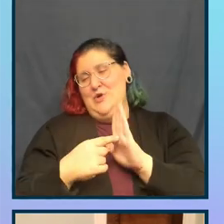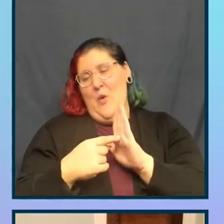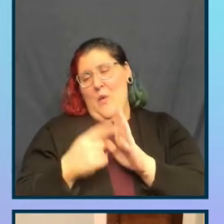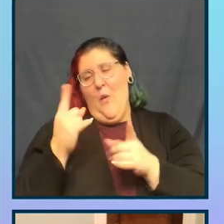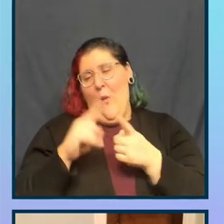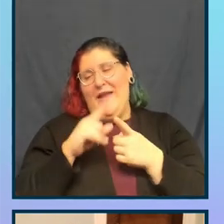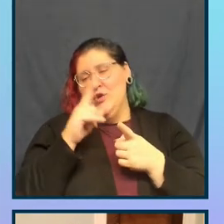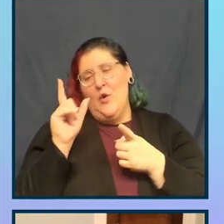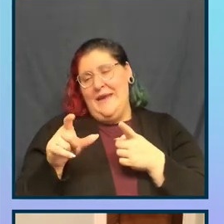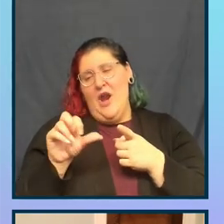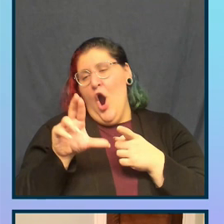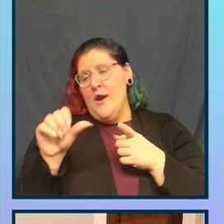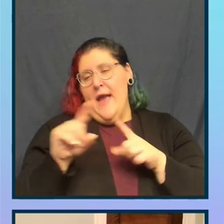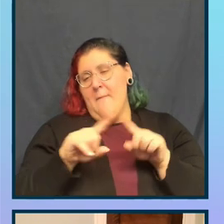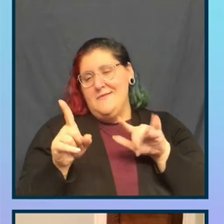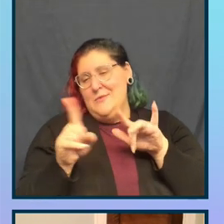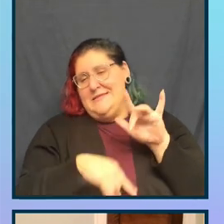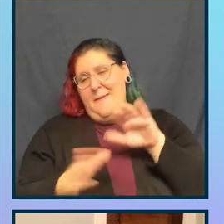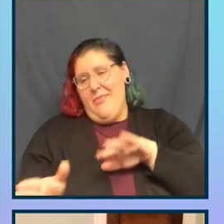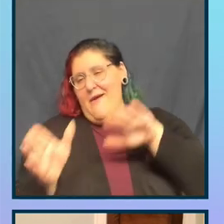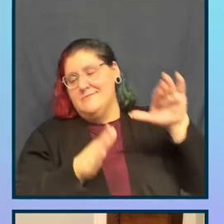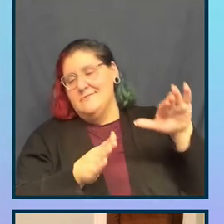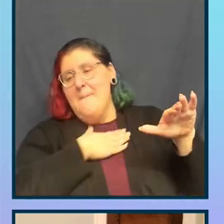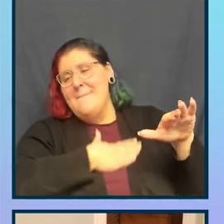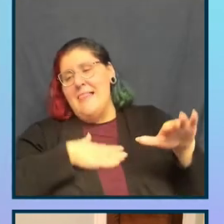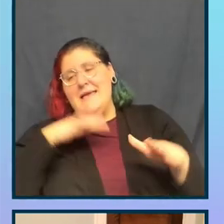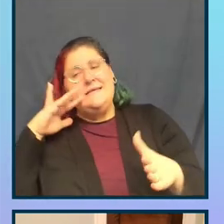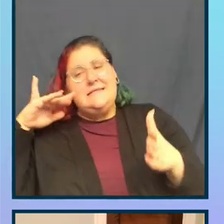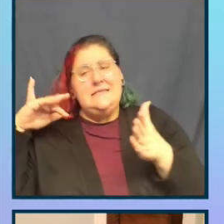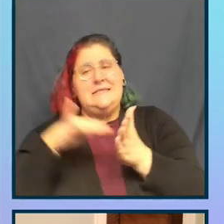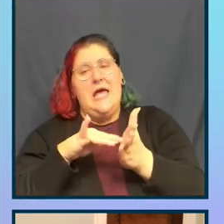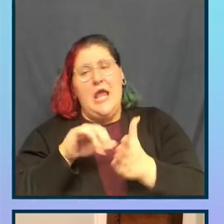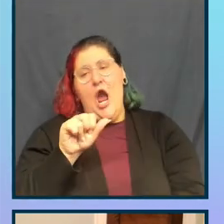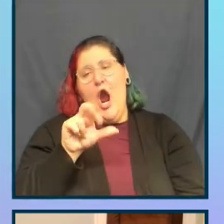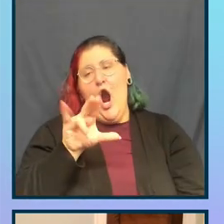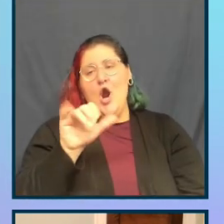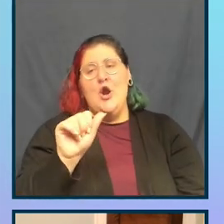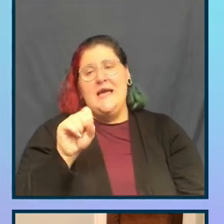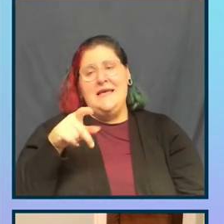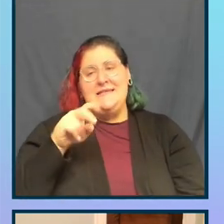skip over that. Please study the ARIA spec. It's very important.